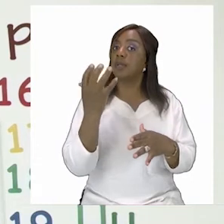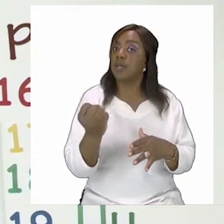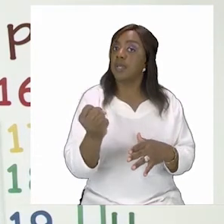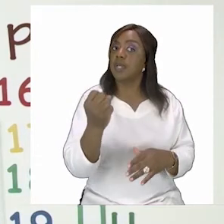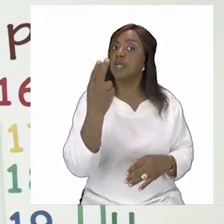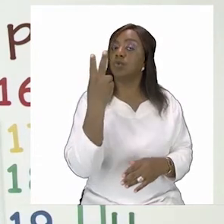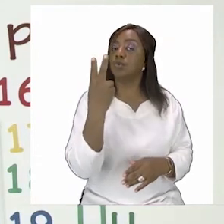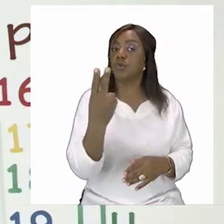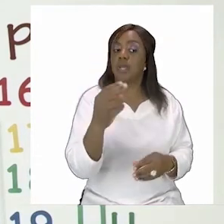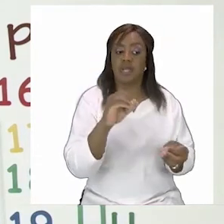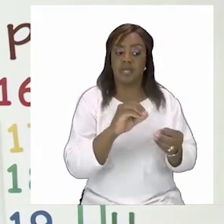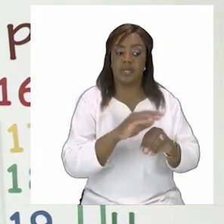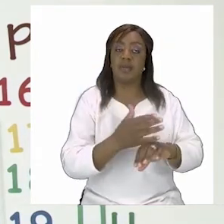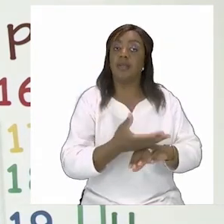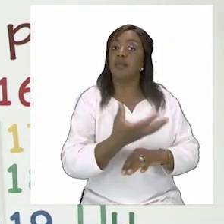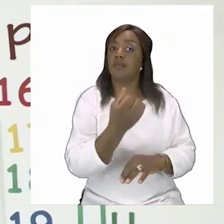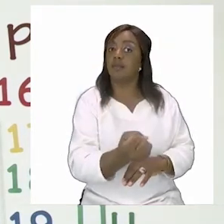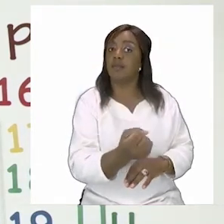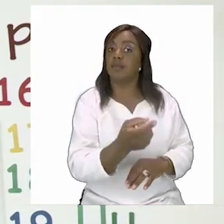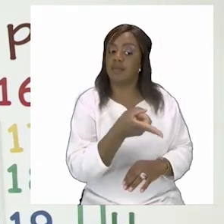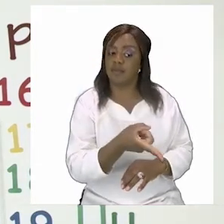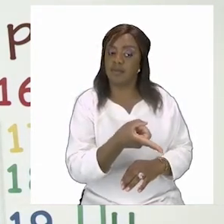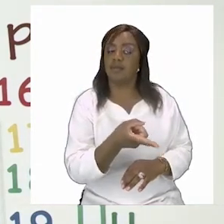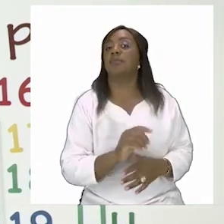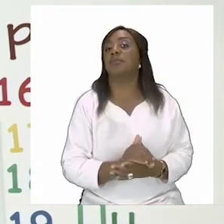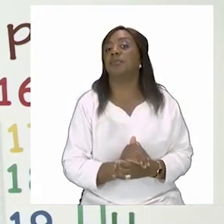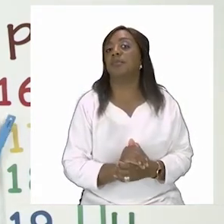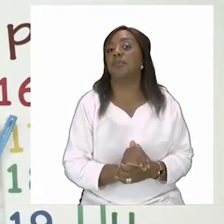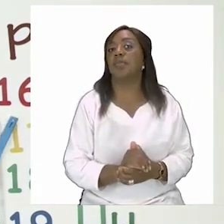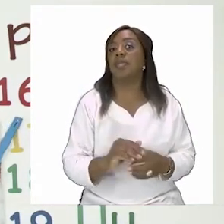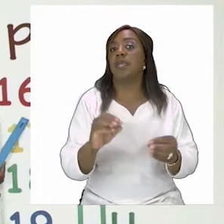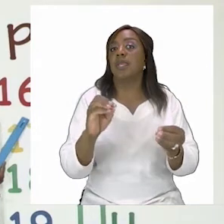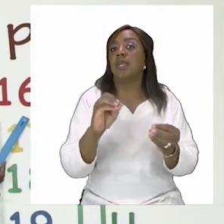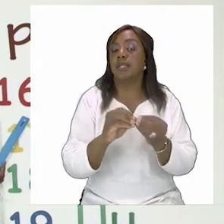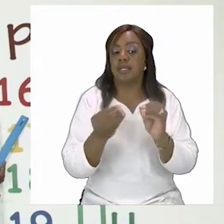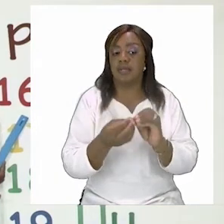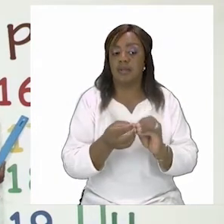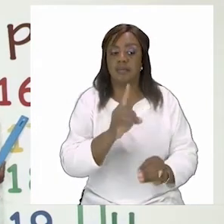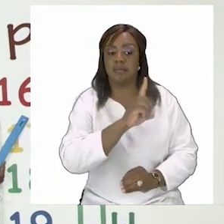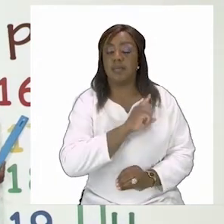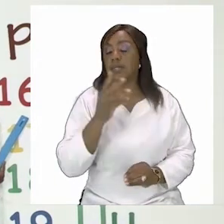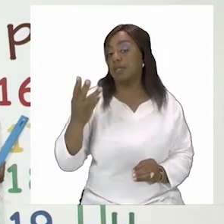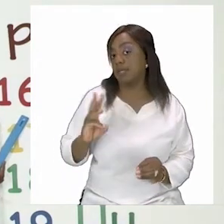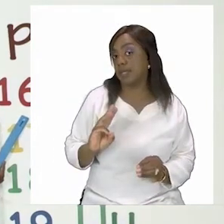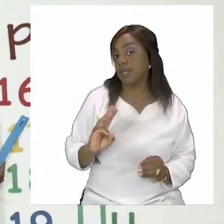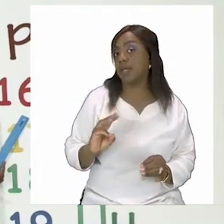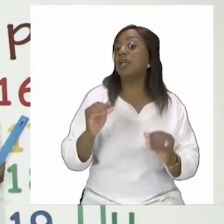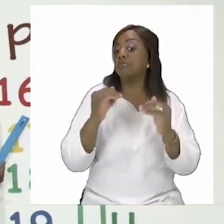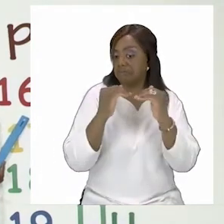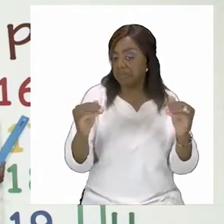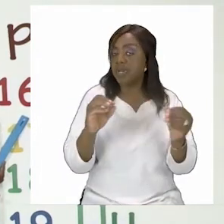we have our 2 there. The number 16 is an